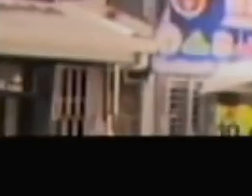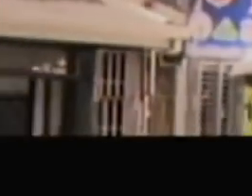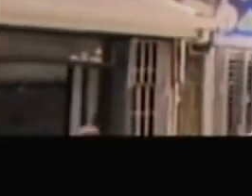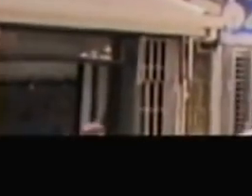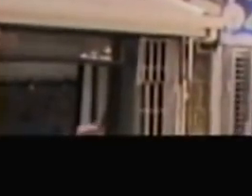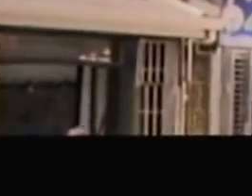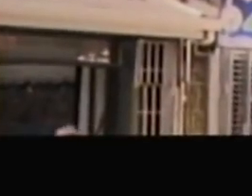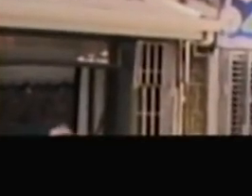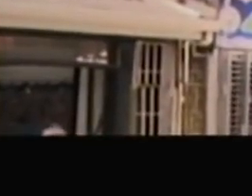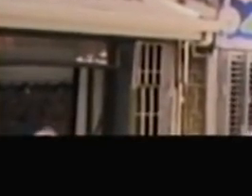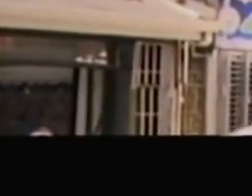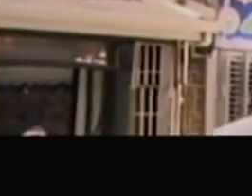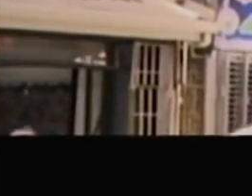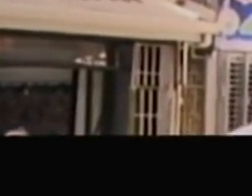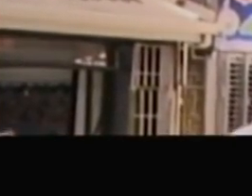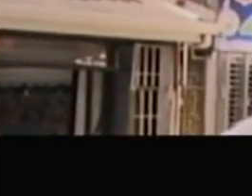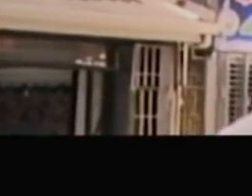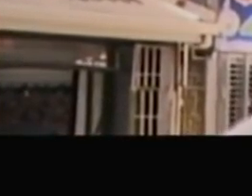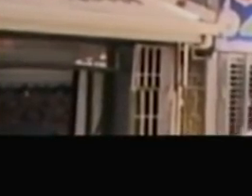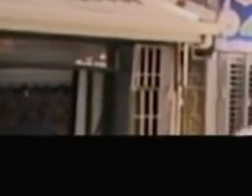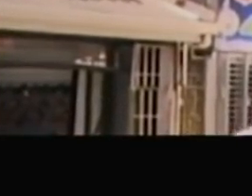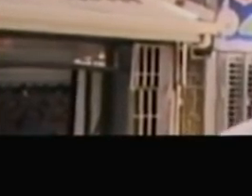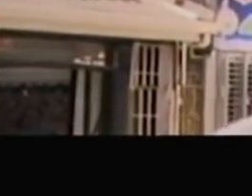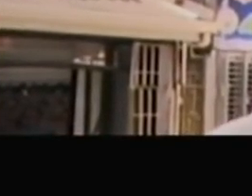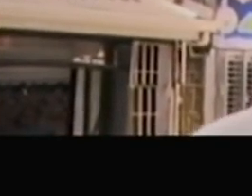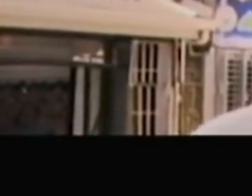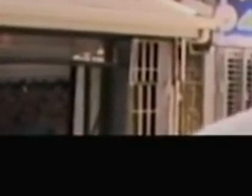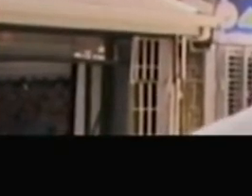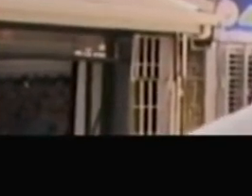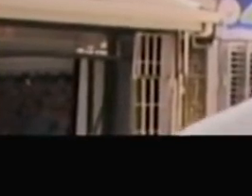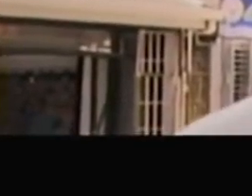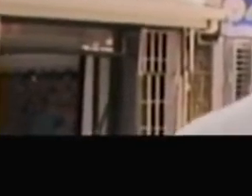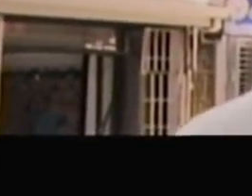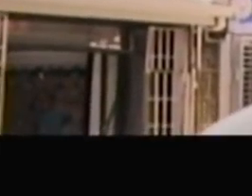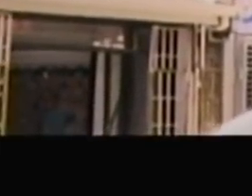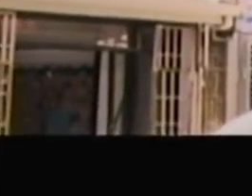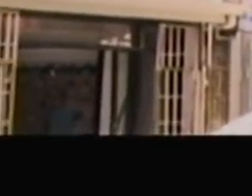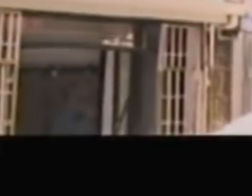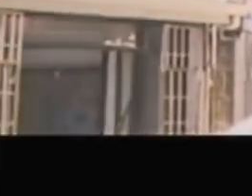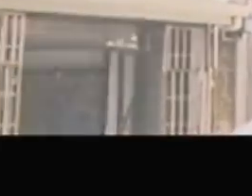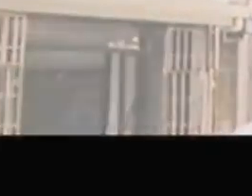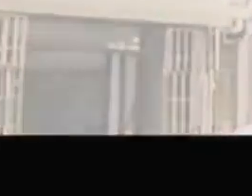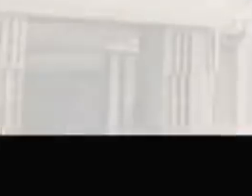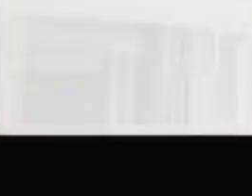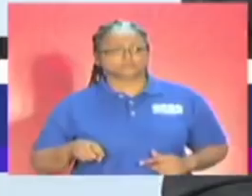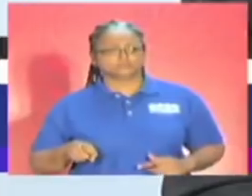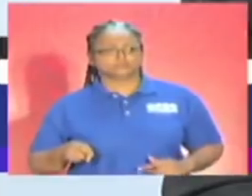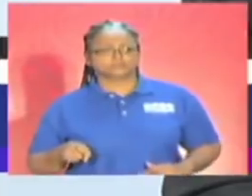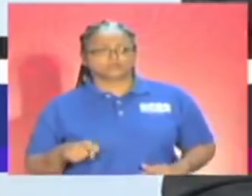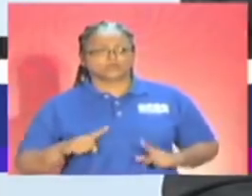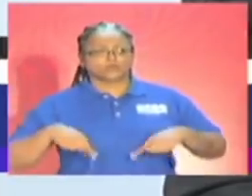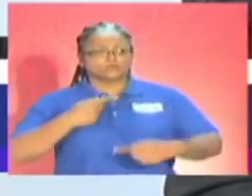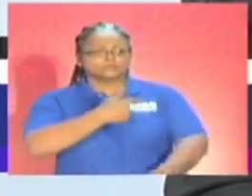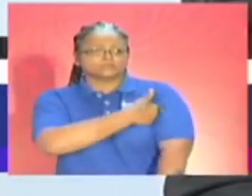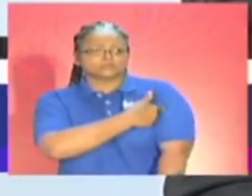Why people who took the vaccine are making it mandatory for people who choose not to take the vaccine? Okay, so in Trinidad and Tobago